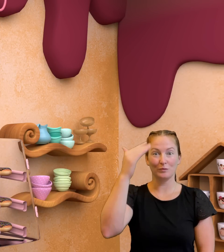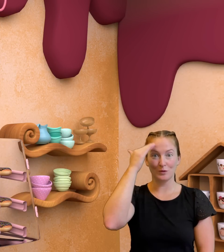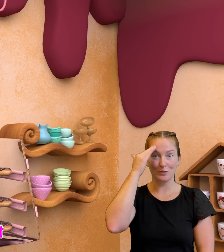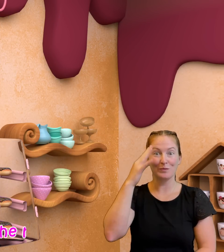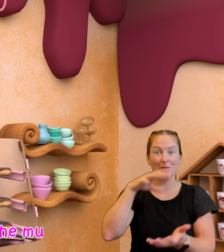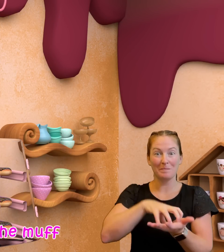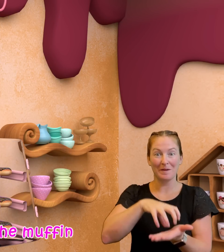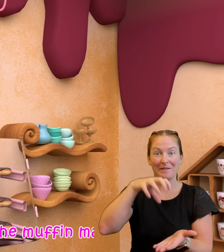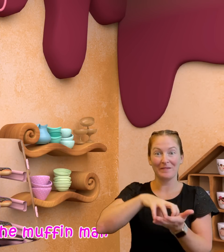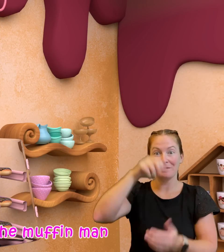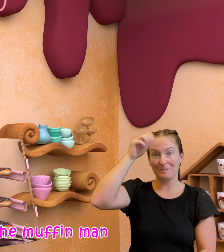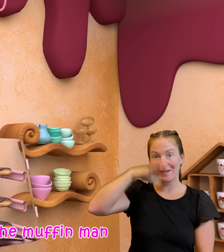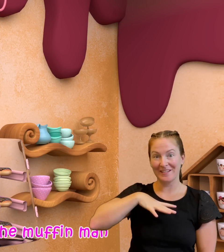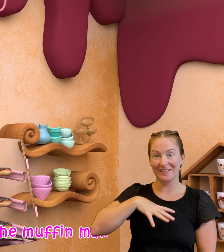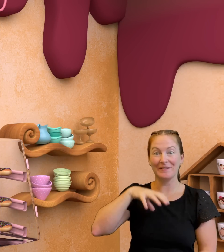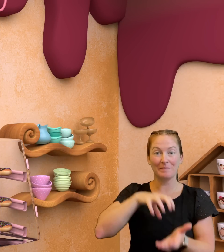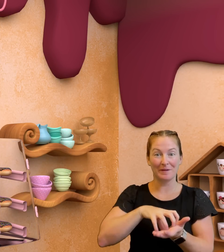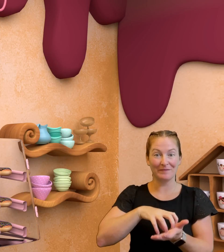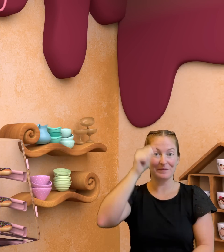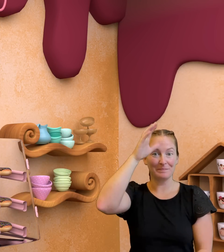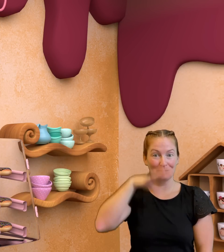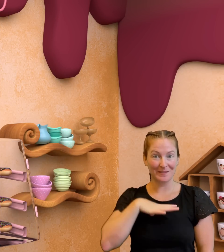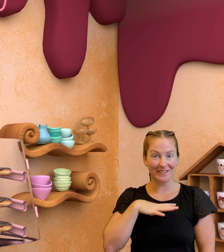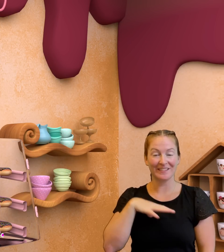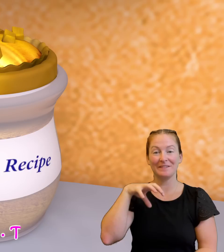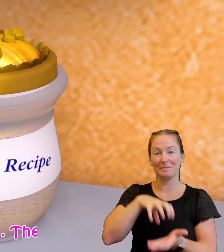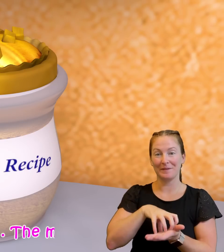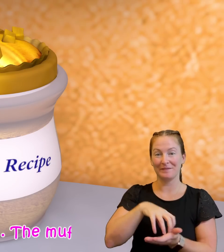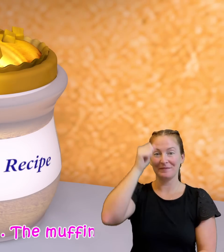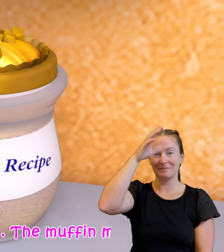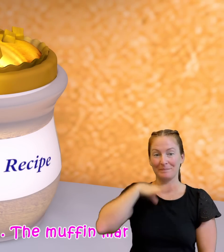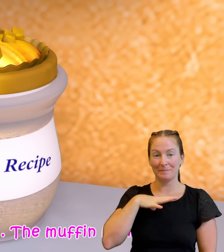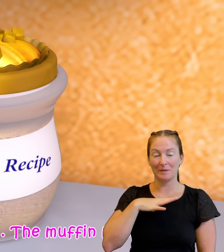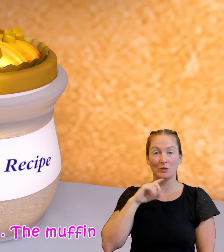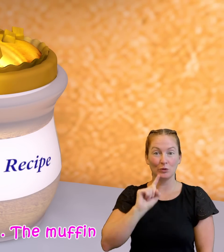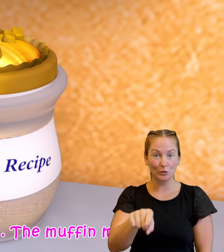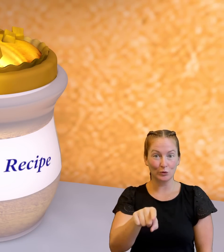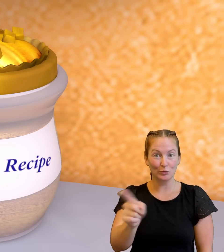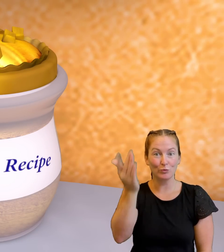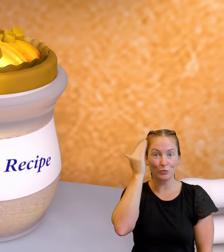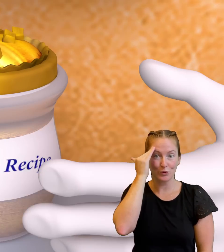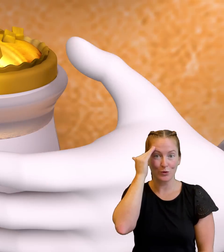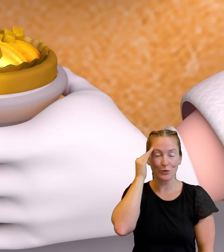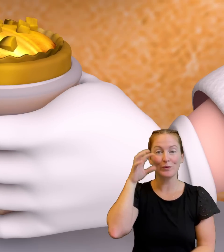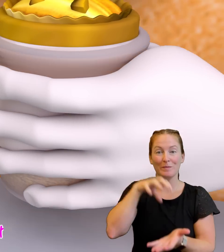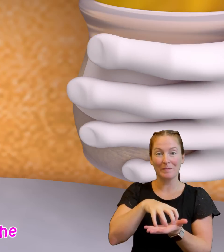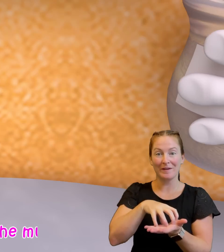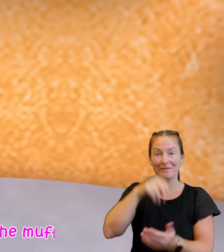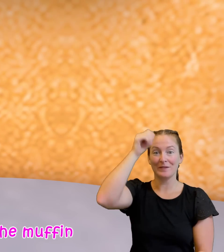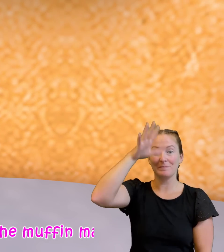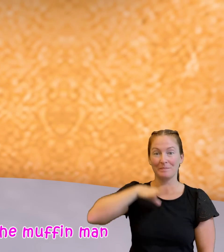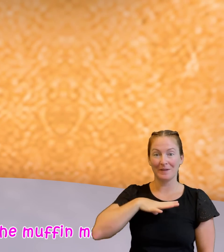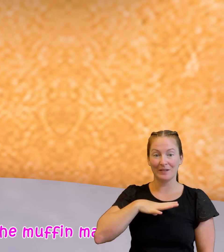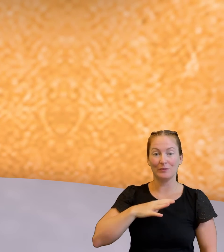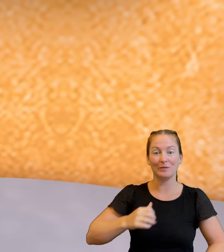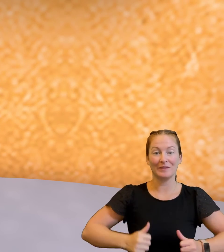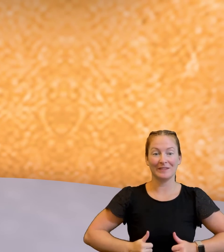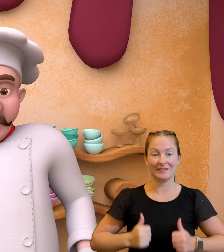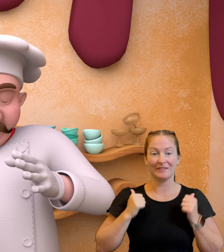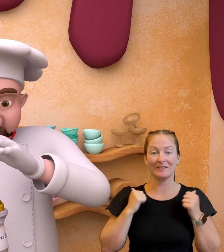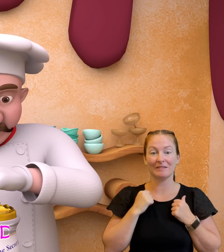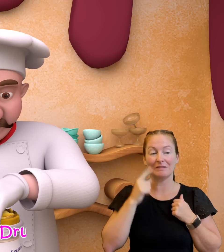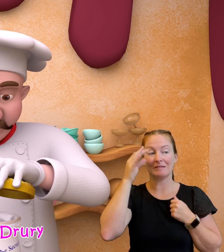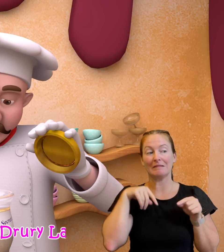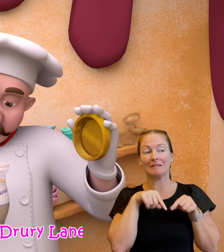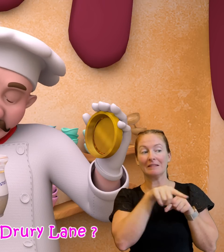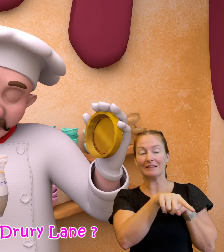Do you know the Muffin Man, the Muffin Man, the Muffin Man? Do you know the Muffin Man who